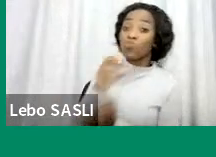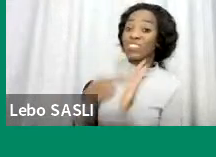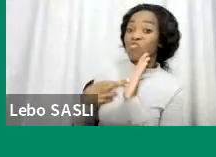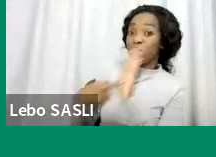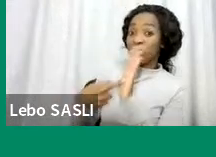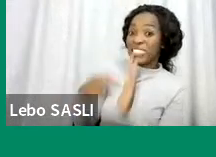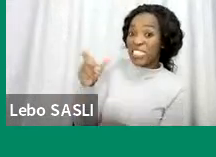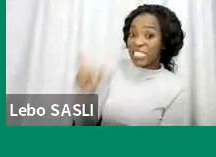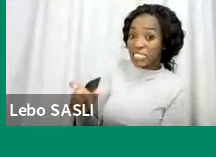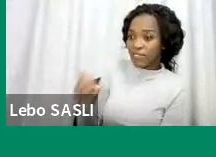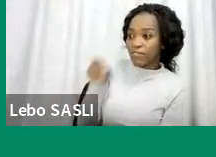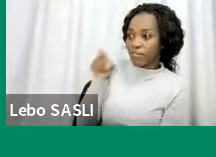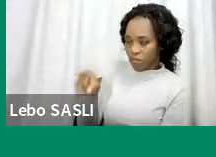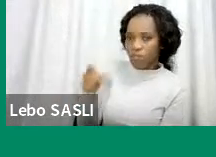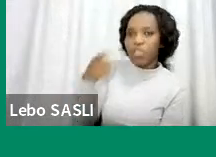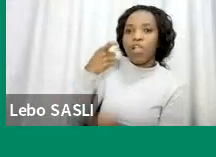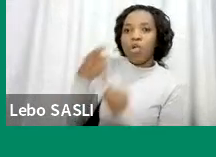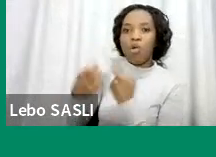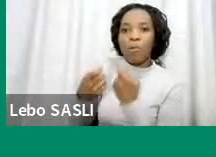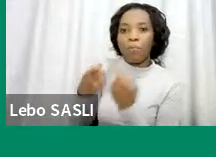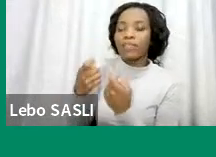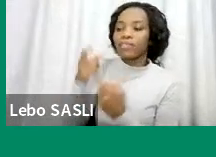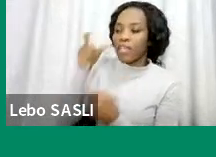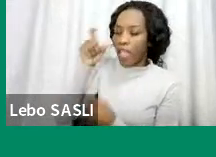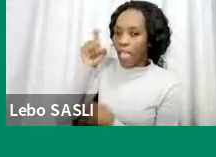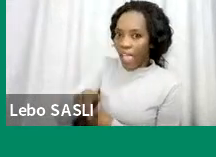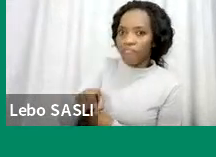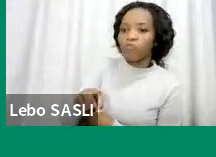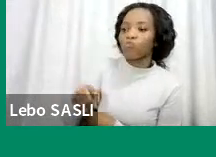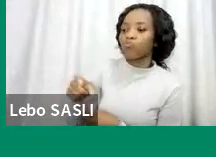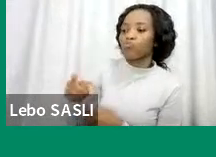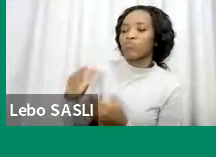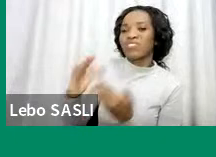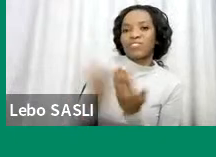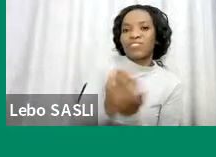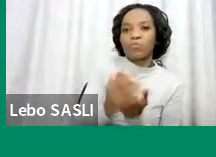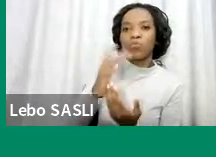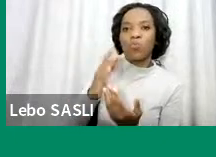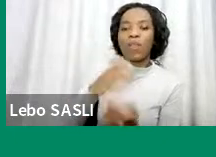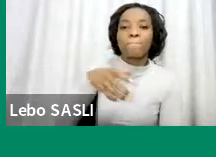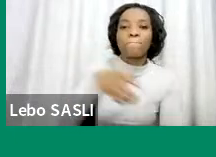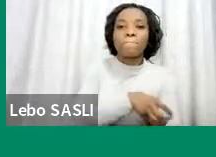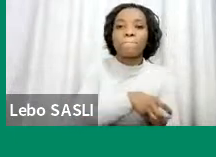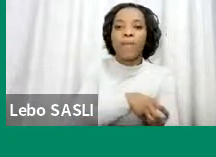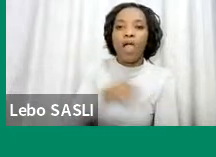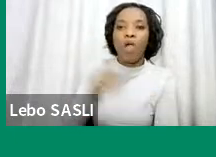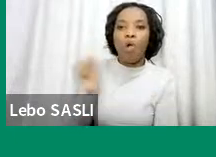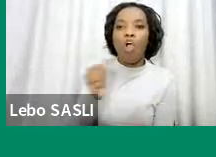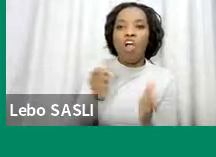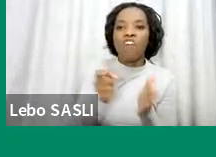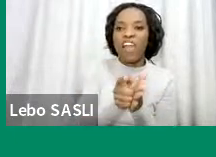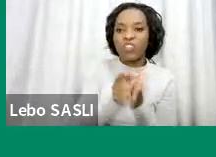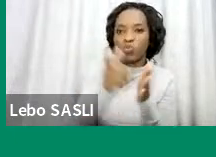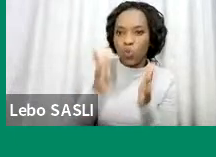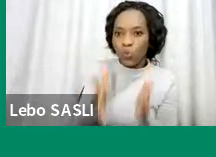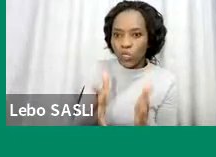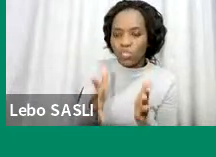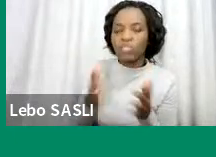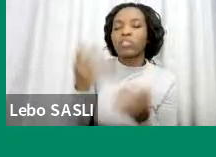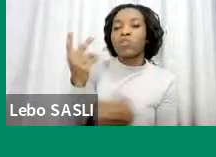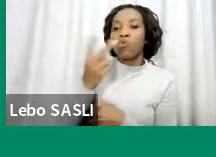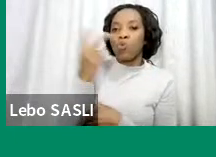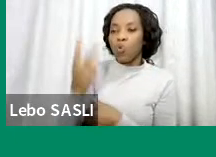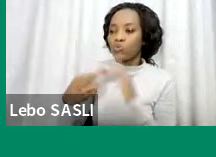complainant must submit a power of attorney along with certified ID copies of the complainant and the